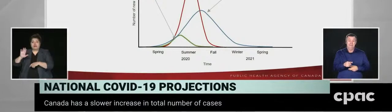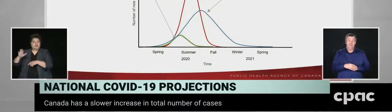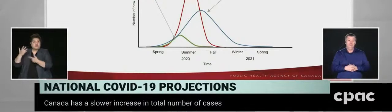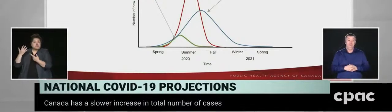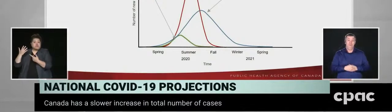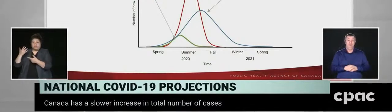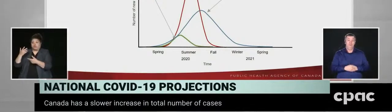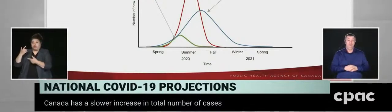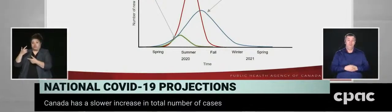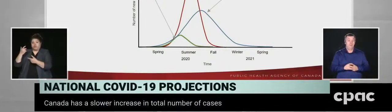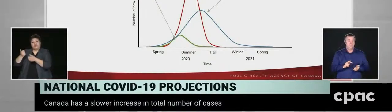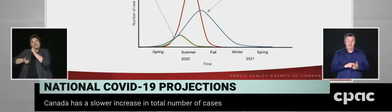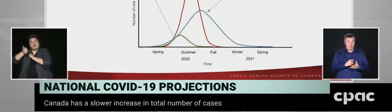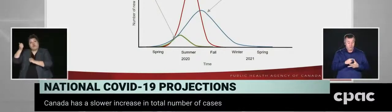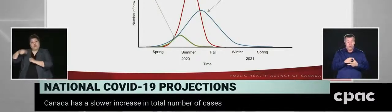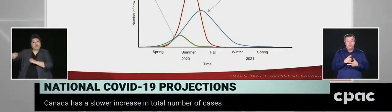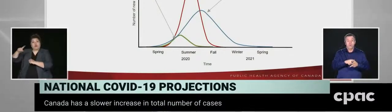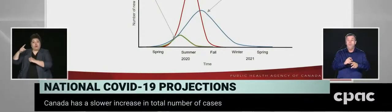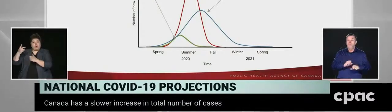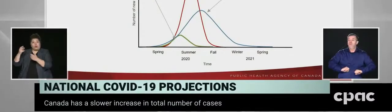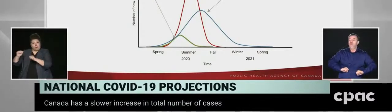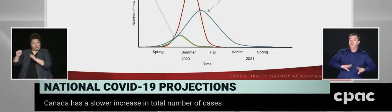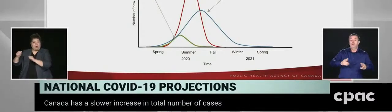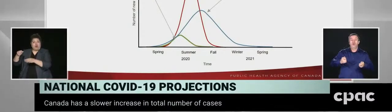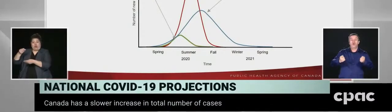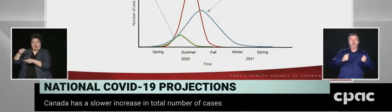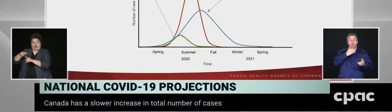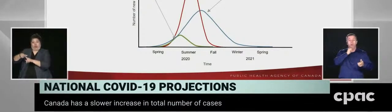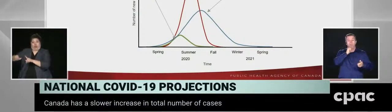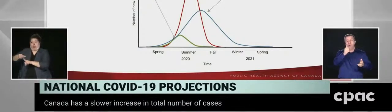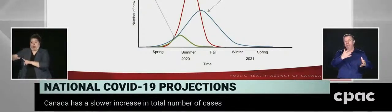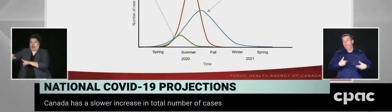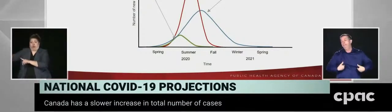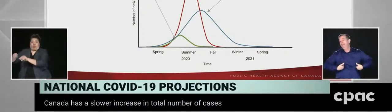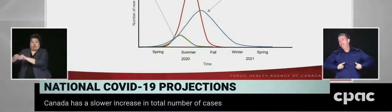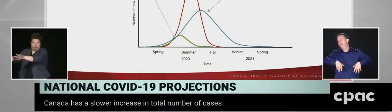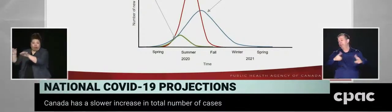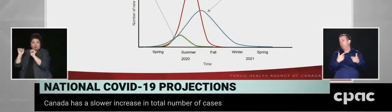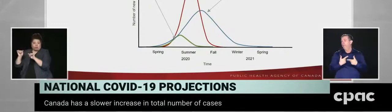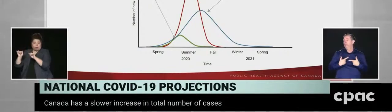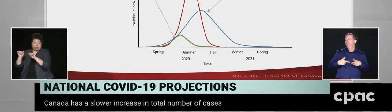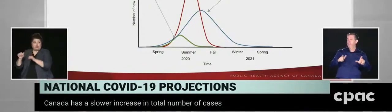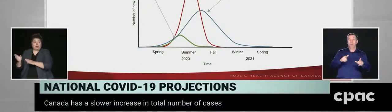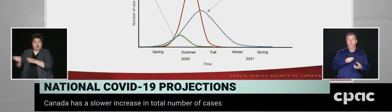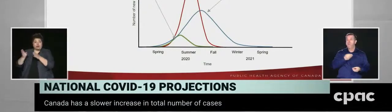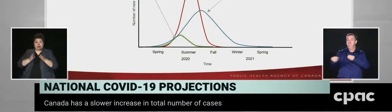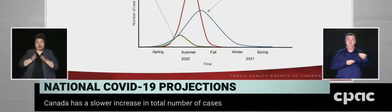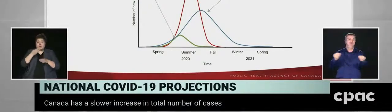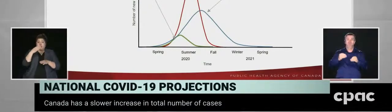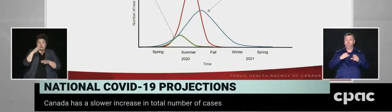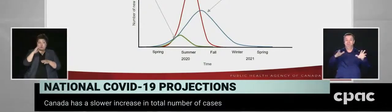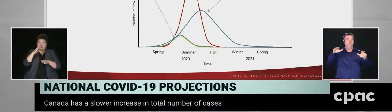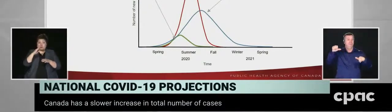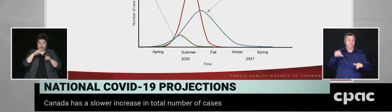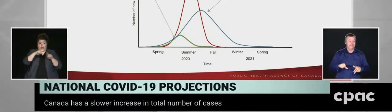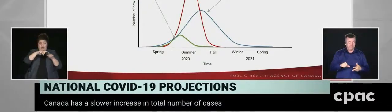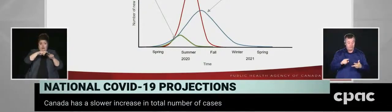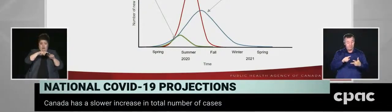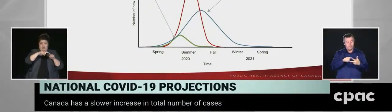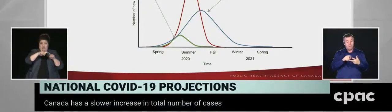population could be infected. The blue line shows a scenario with weaker